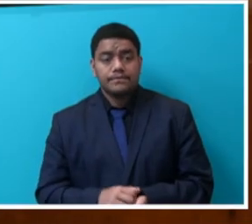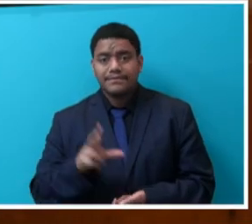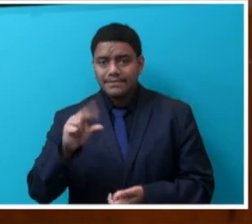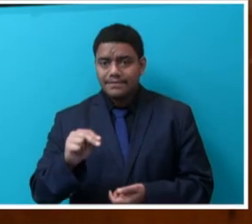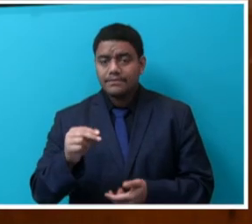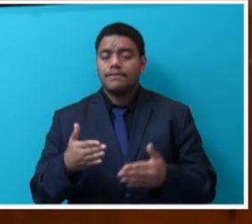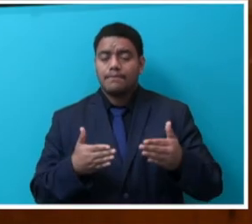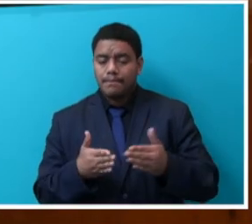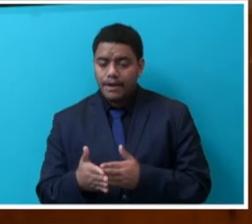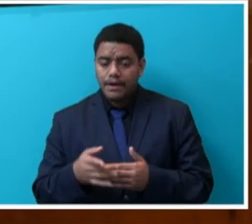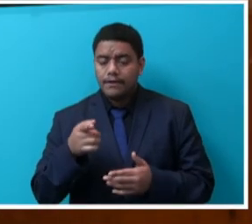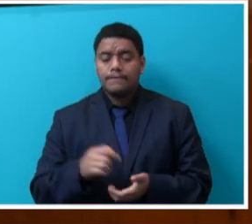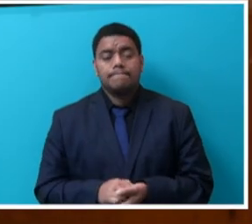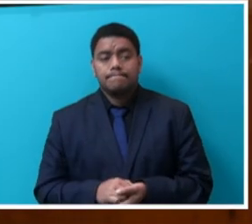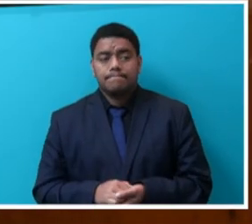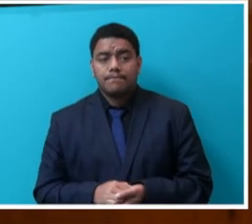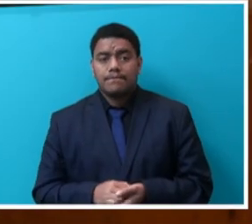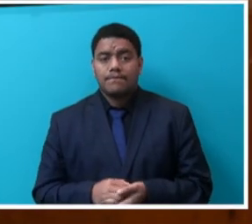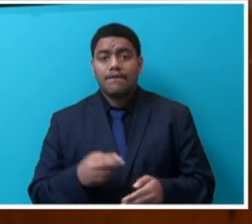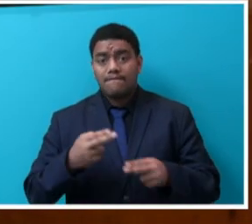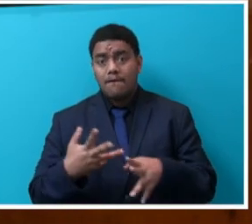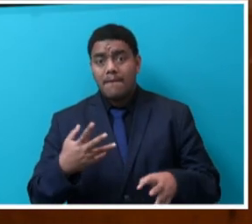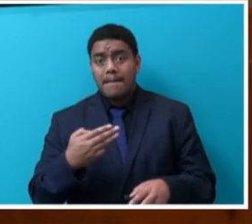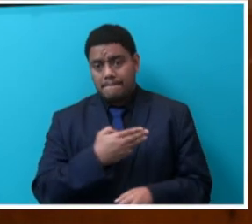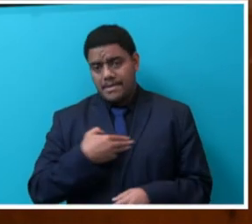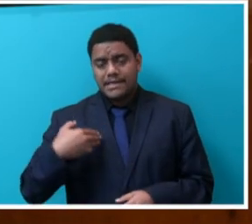the former Minister for